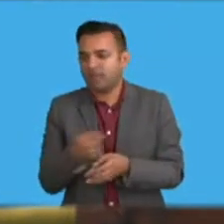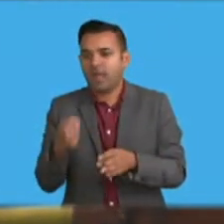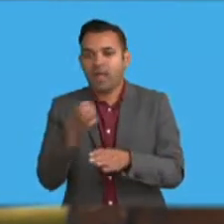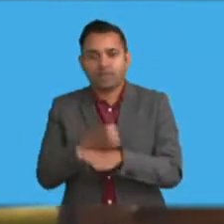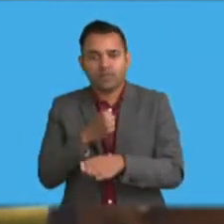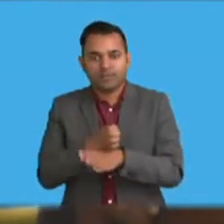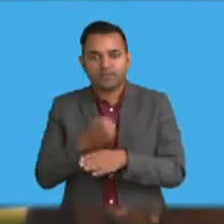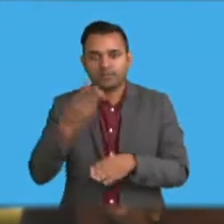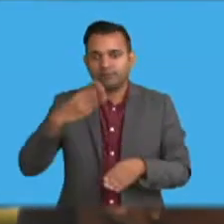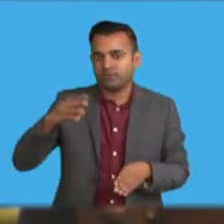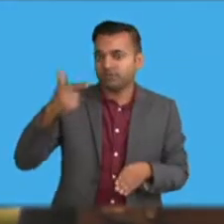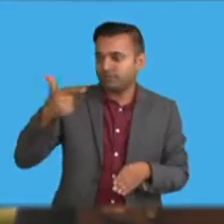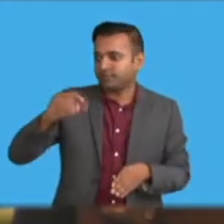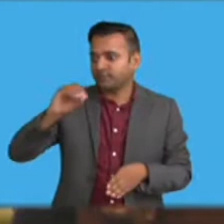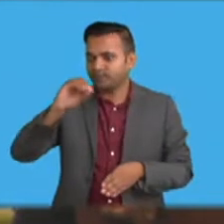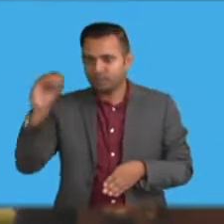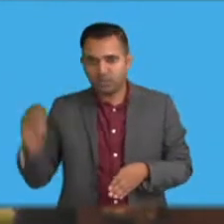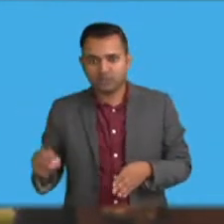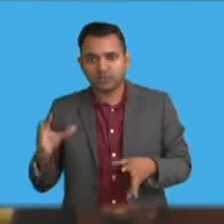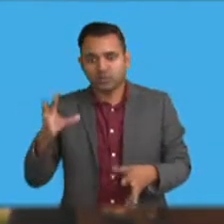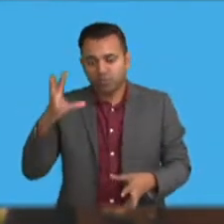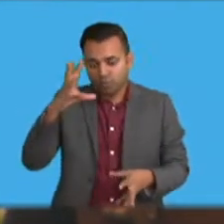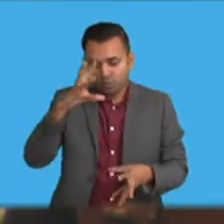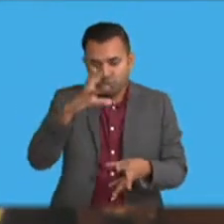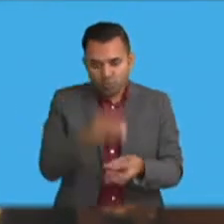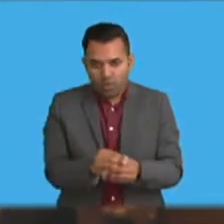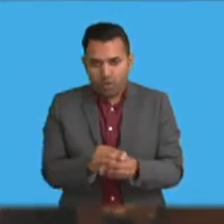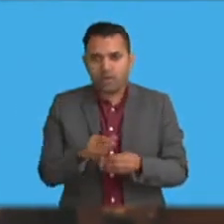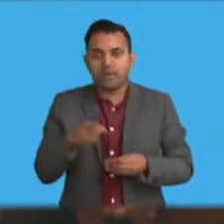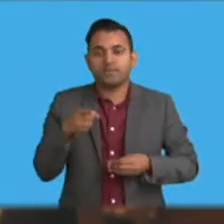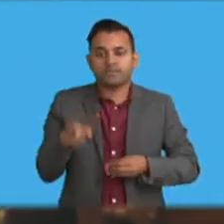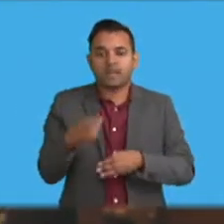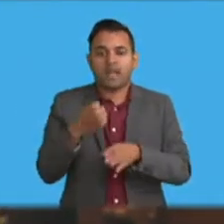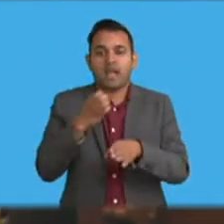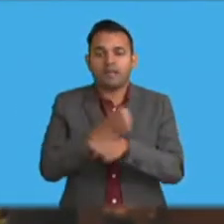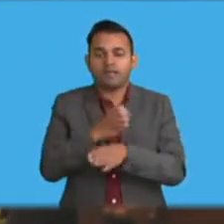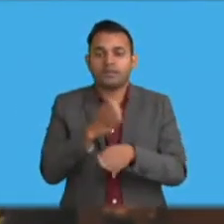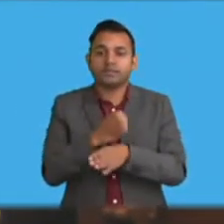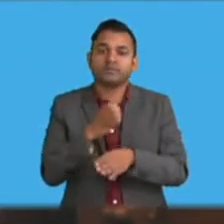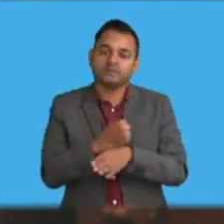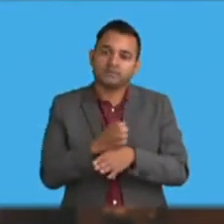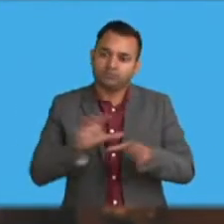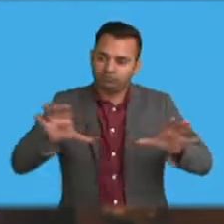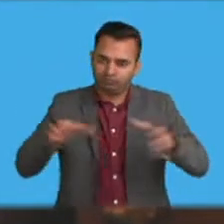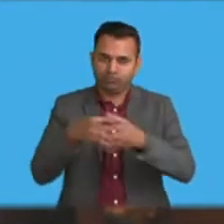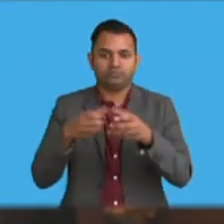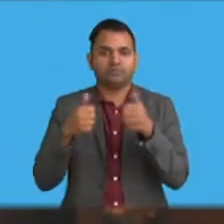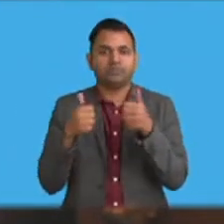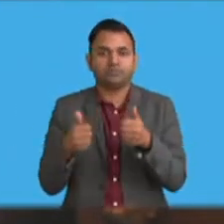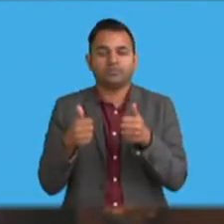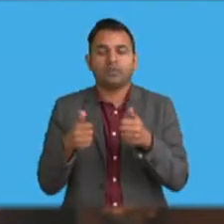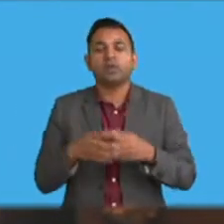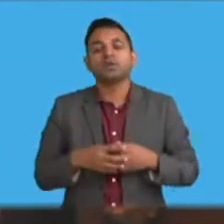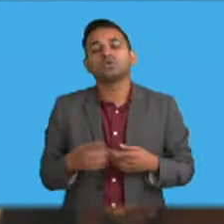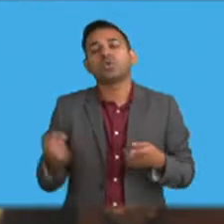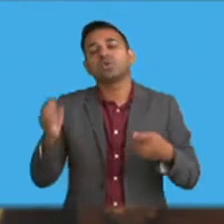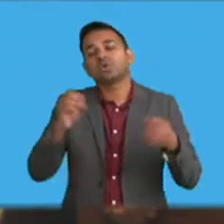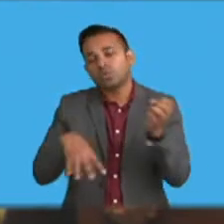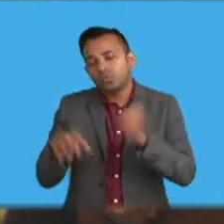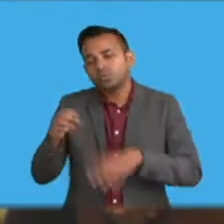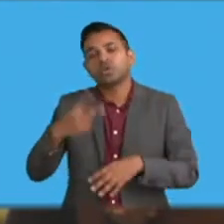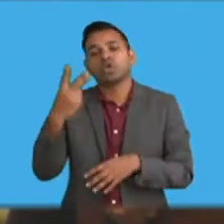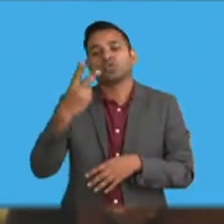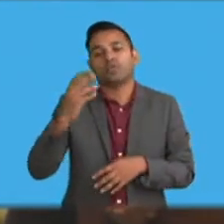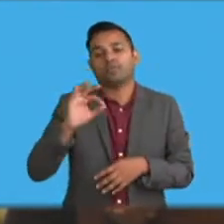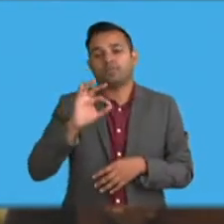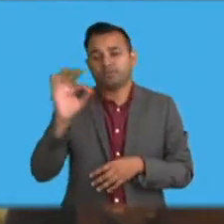37% of the total formal labour force and contribute 12% to the GDP. And the majority